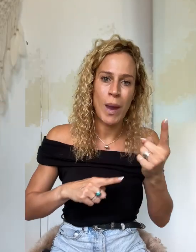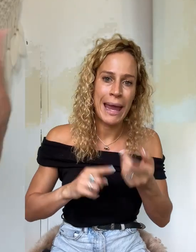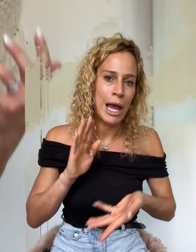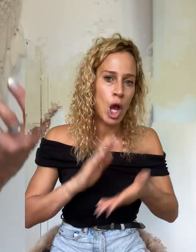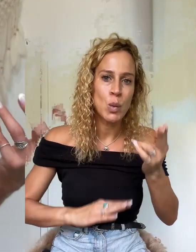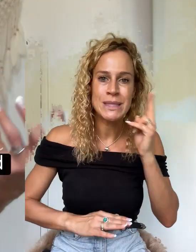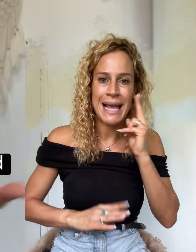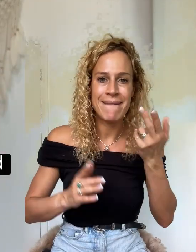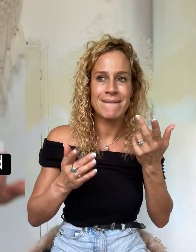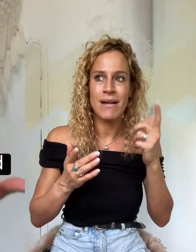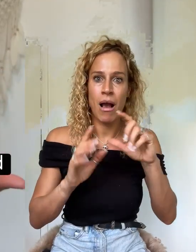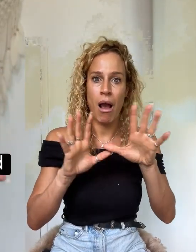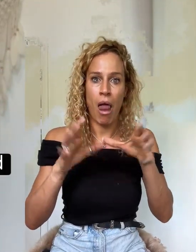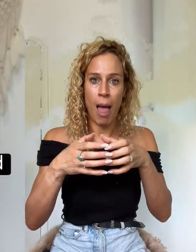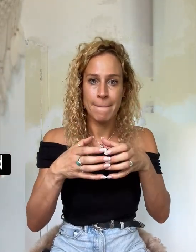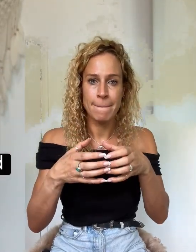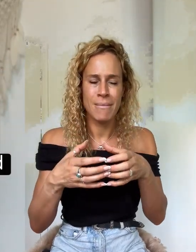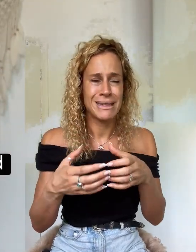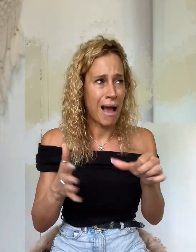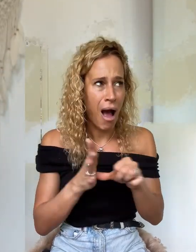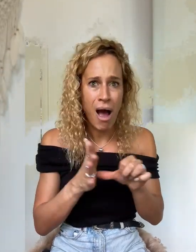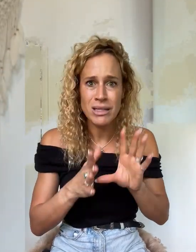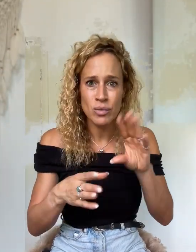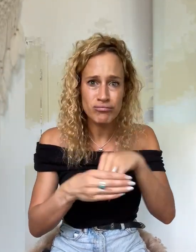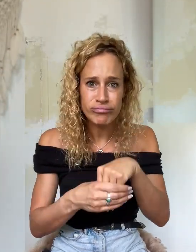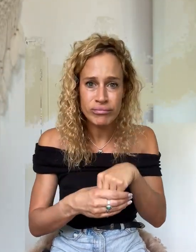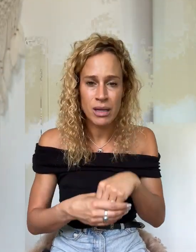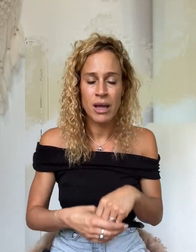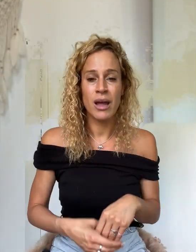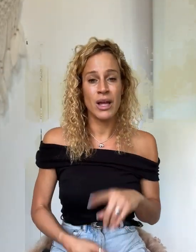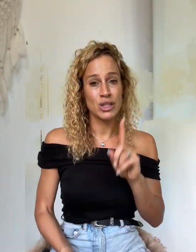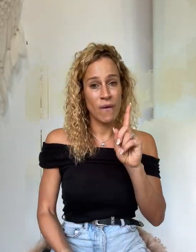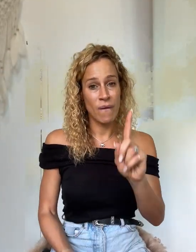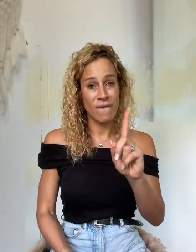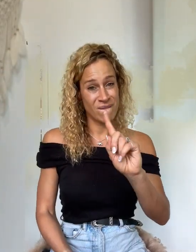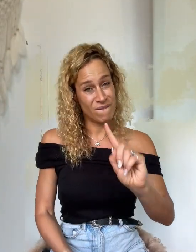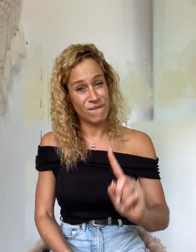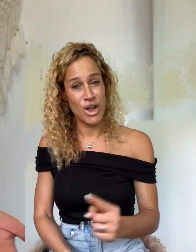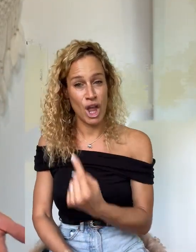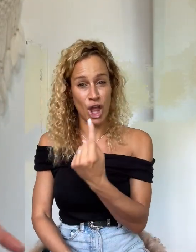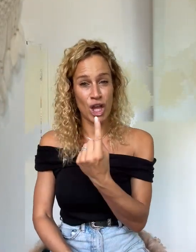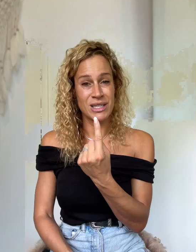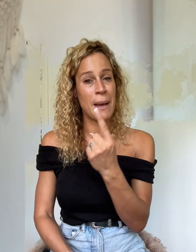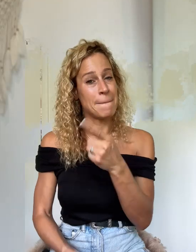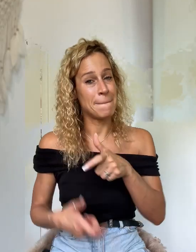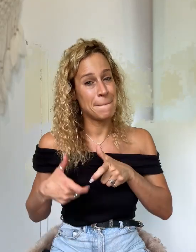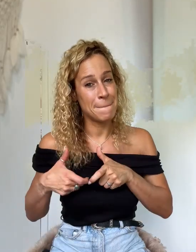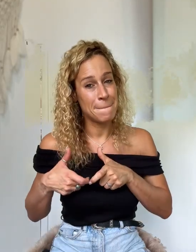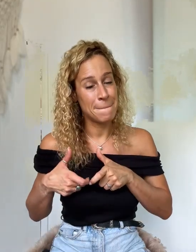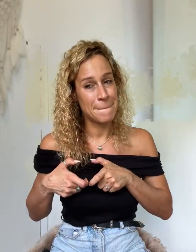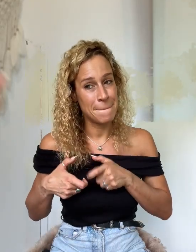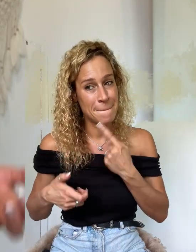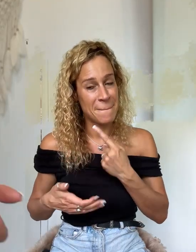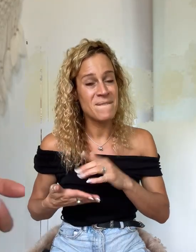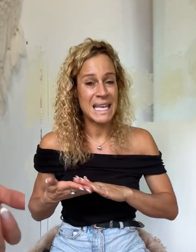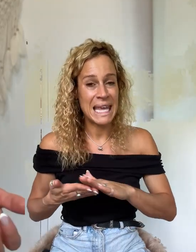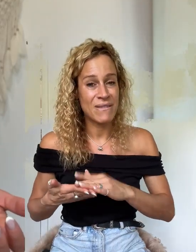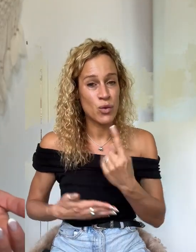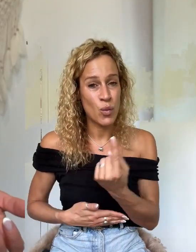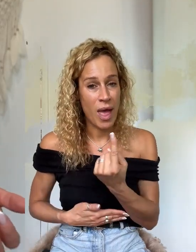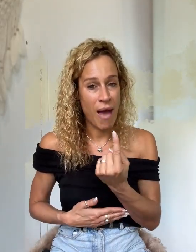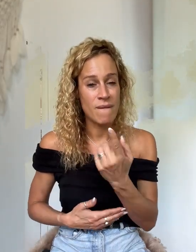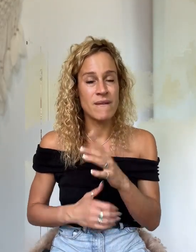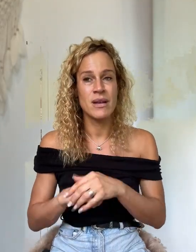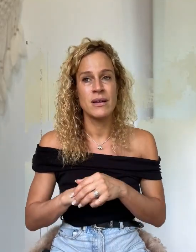Club every week. These things are really hard to find and it's really hard. So first of all, just be kind to